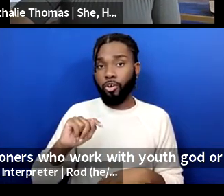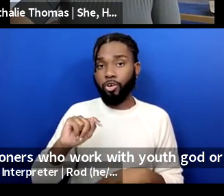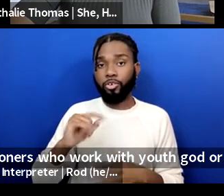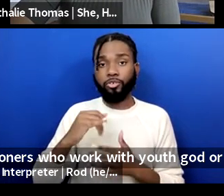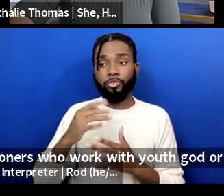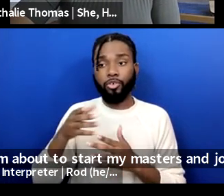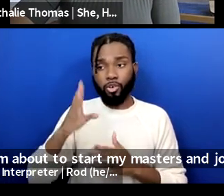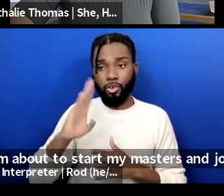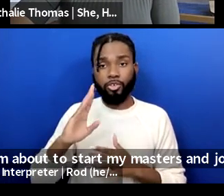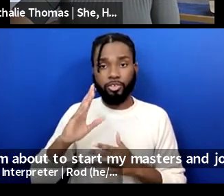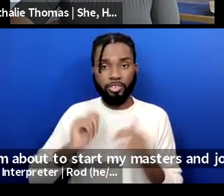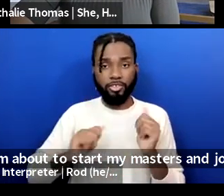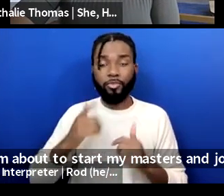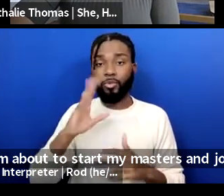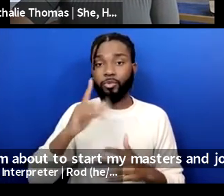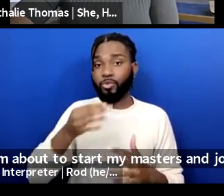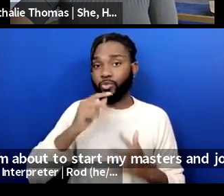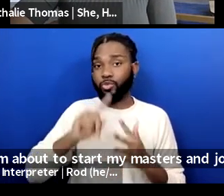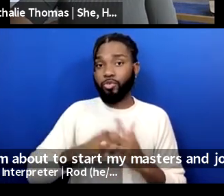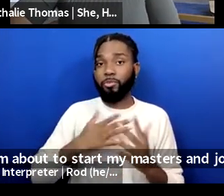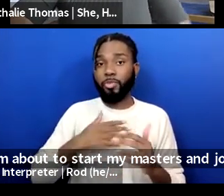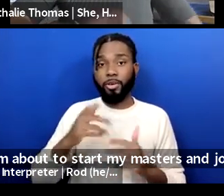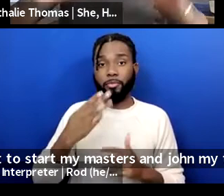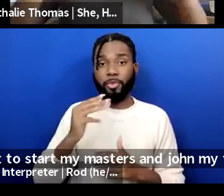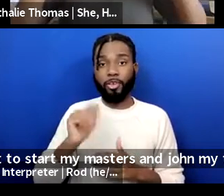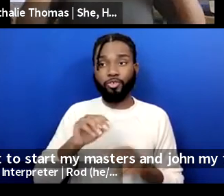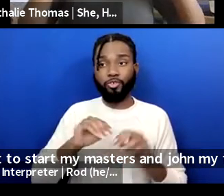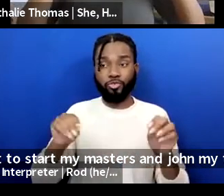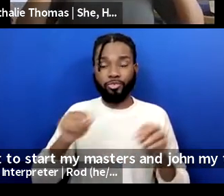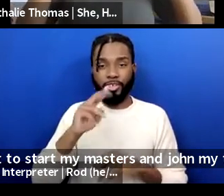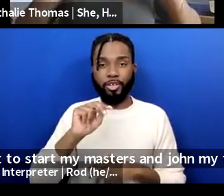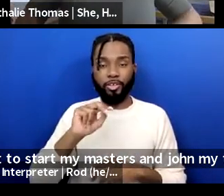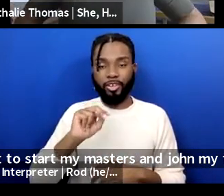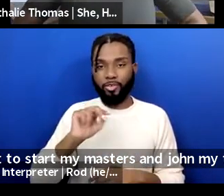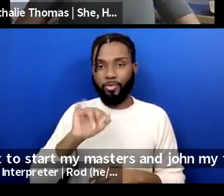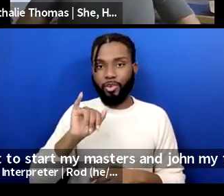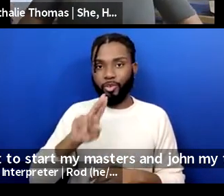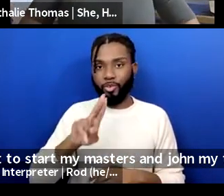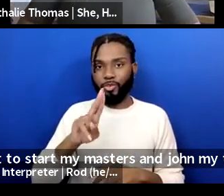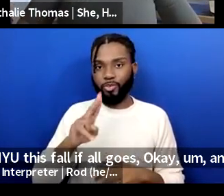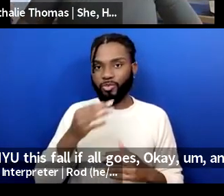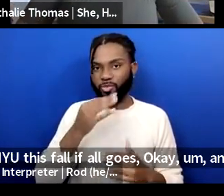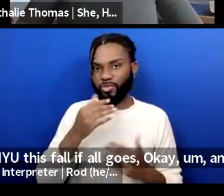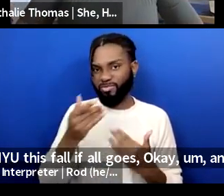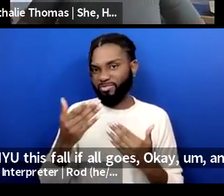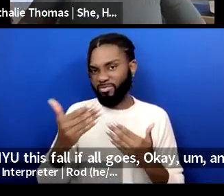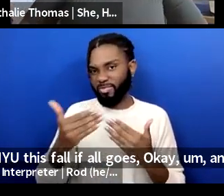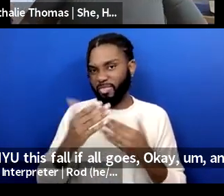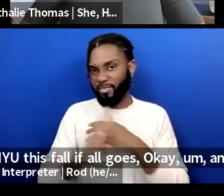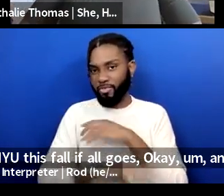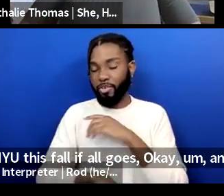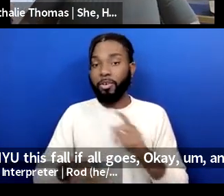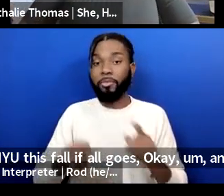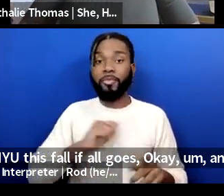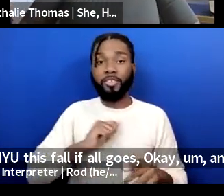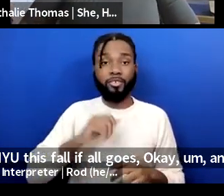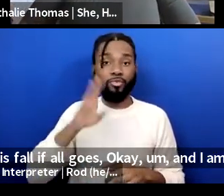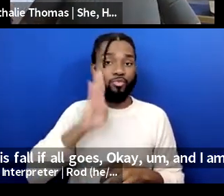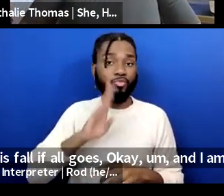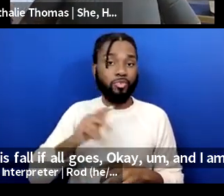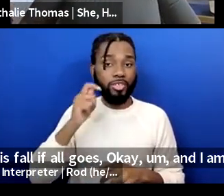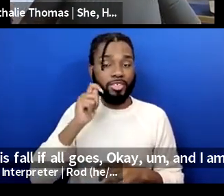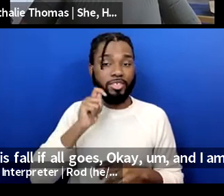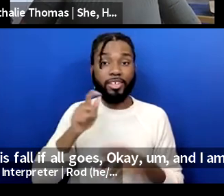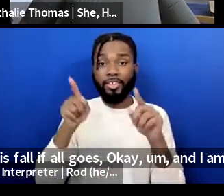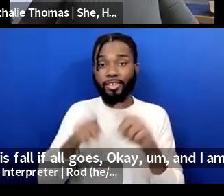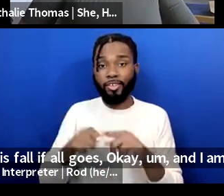master's in drama therapy at NYU this fall, if all goes okay. And I am a brown-skinned Indian